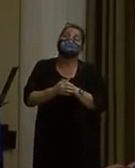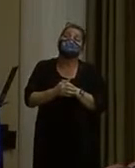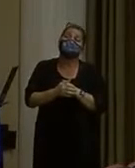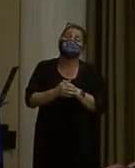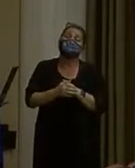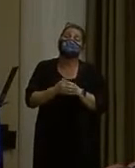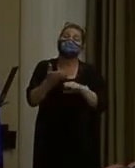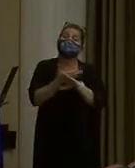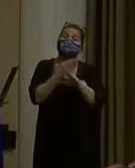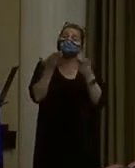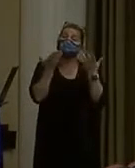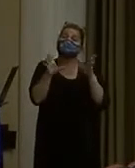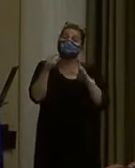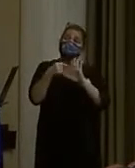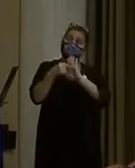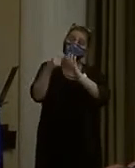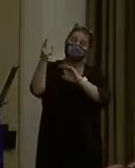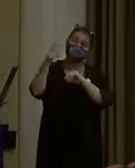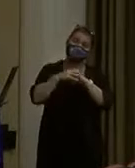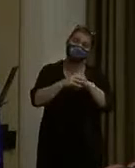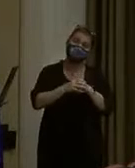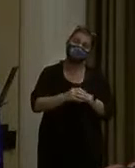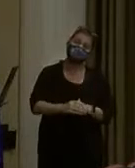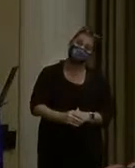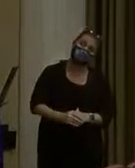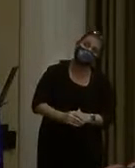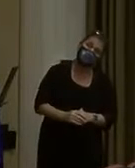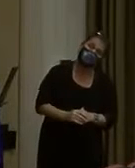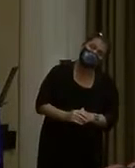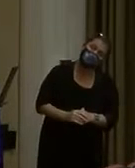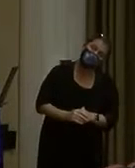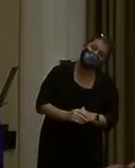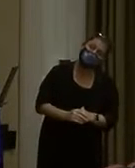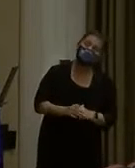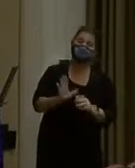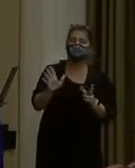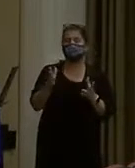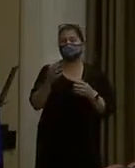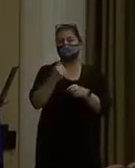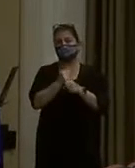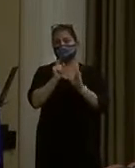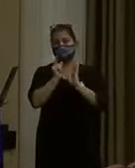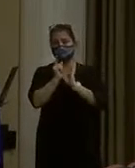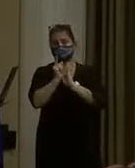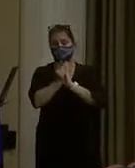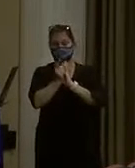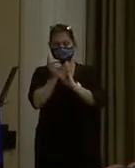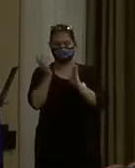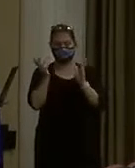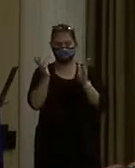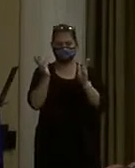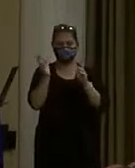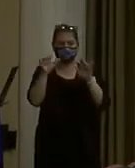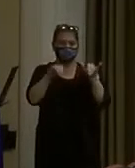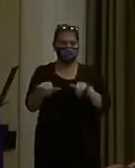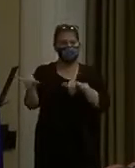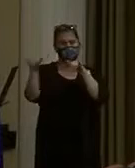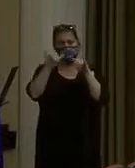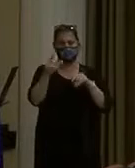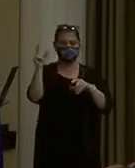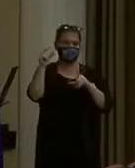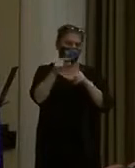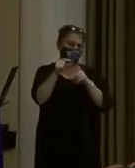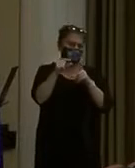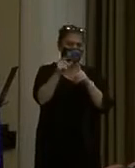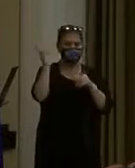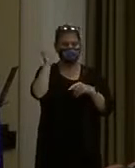before I close, let me bring this notion up. I want to take a moment to push back on this common refrain that I've been hearing about or